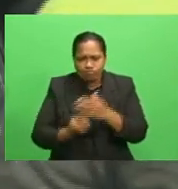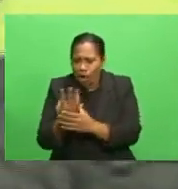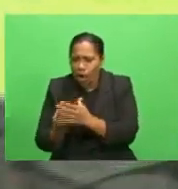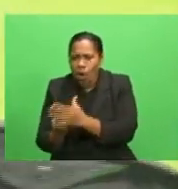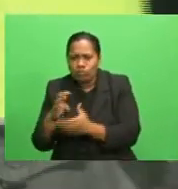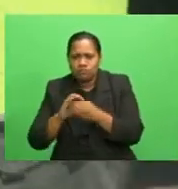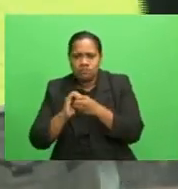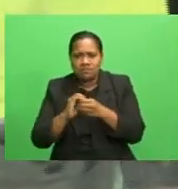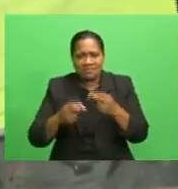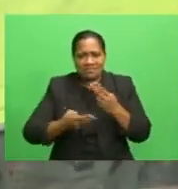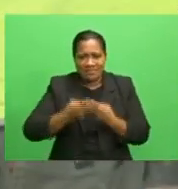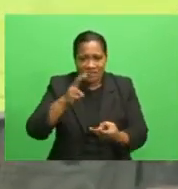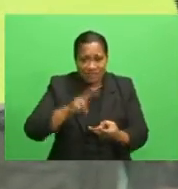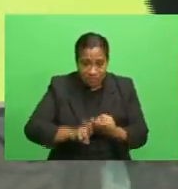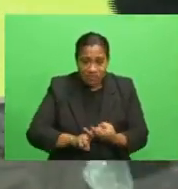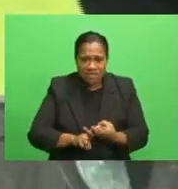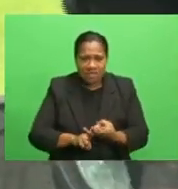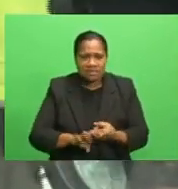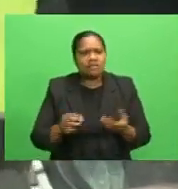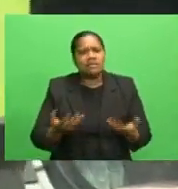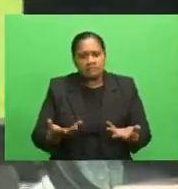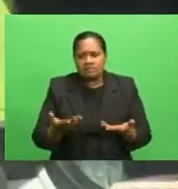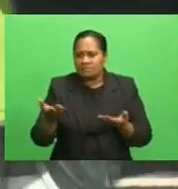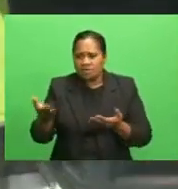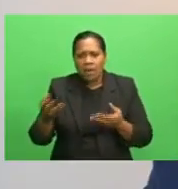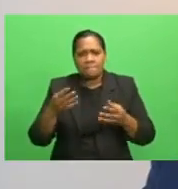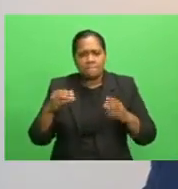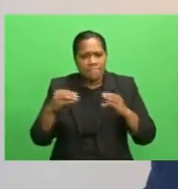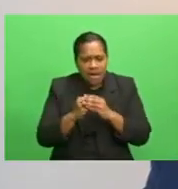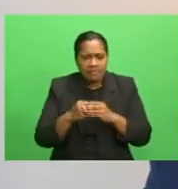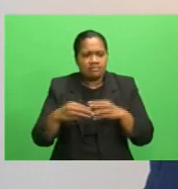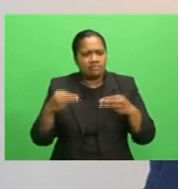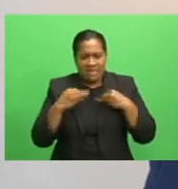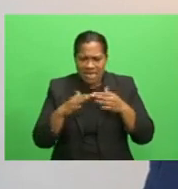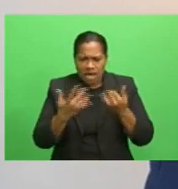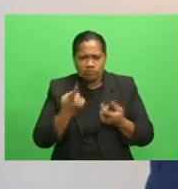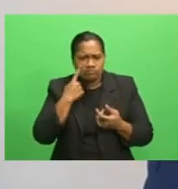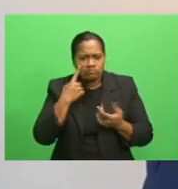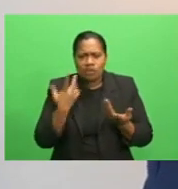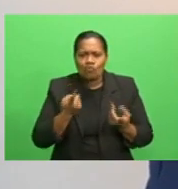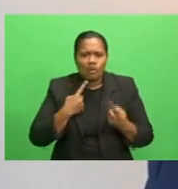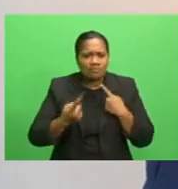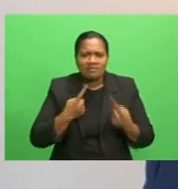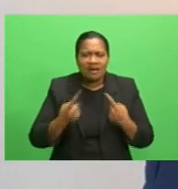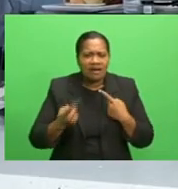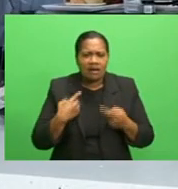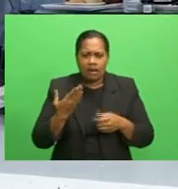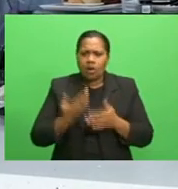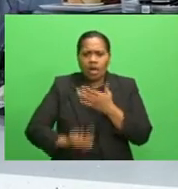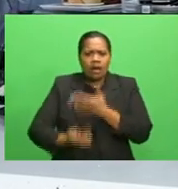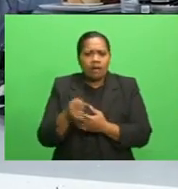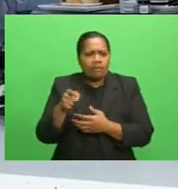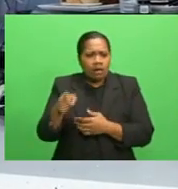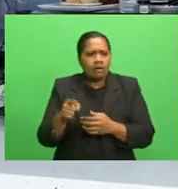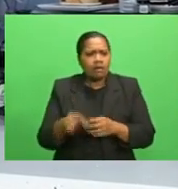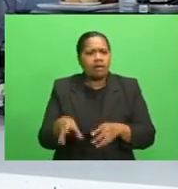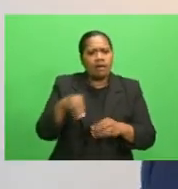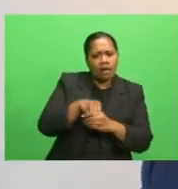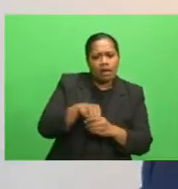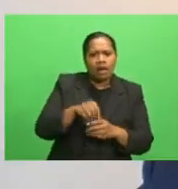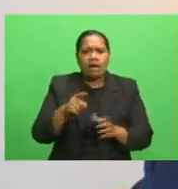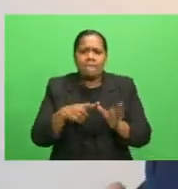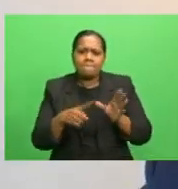to the banks or to the businesses. He's setting up a website. And he is actually going into the app as well. It's how you